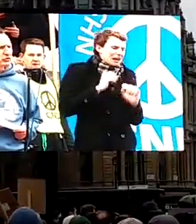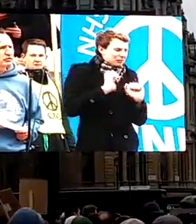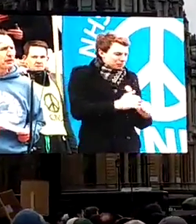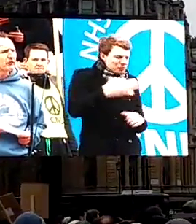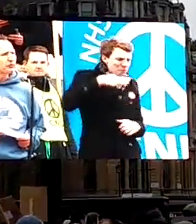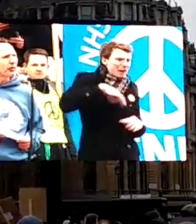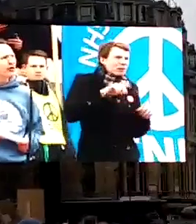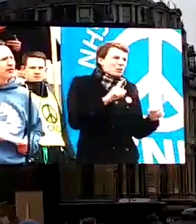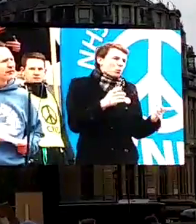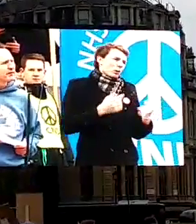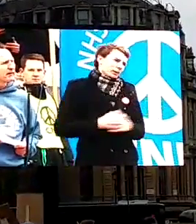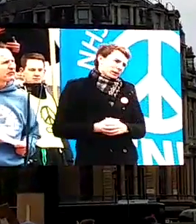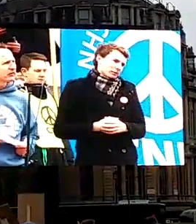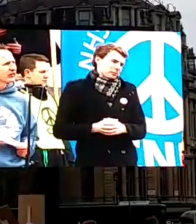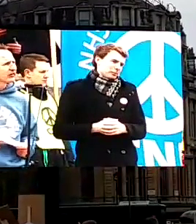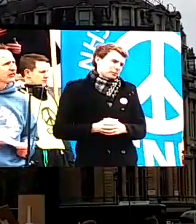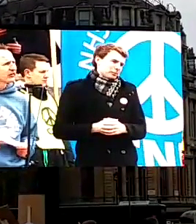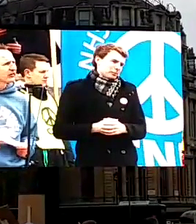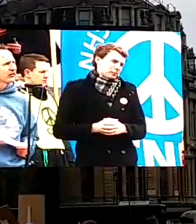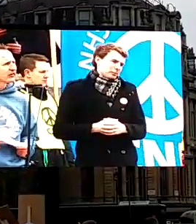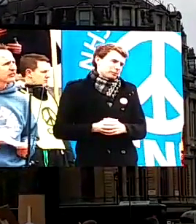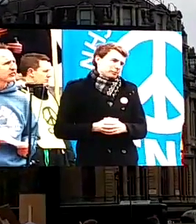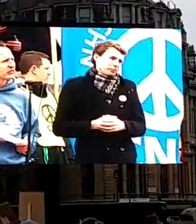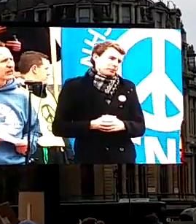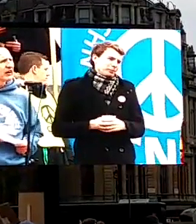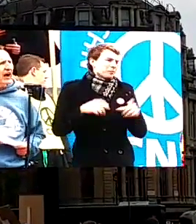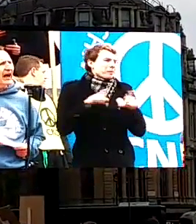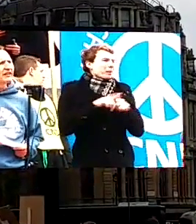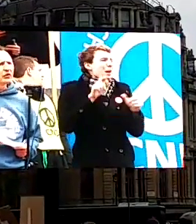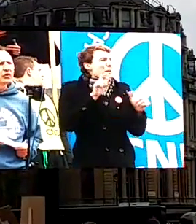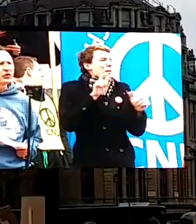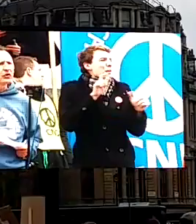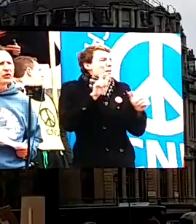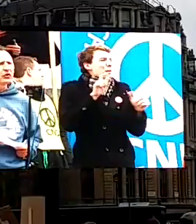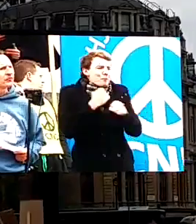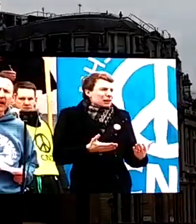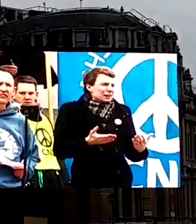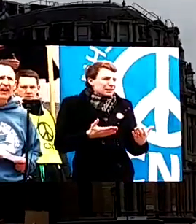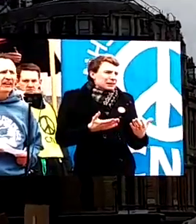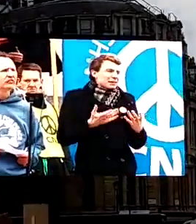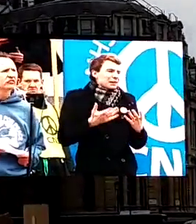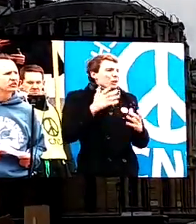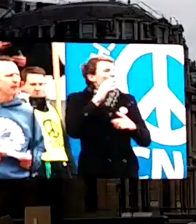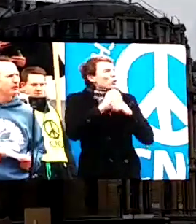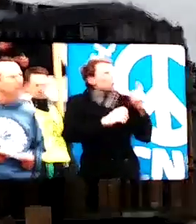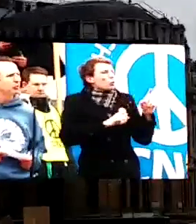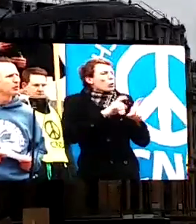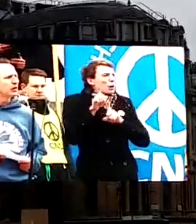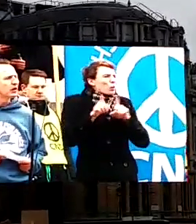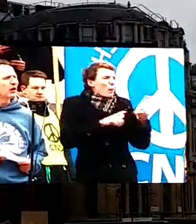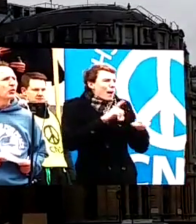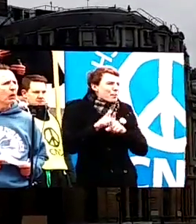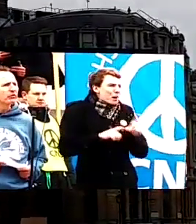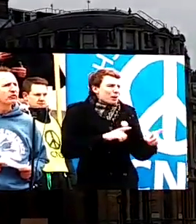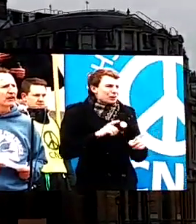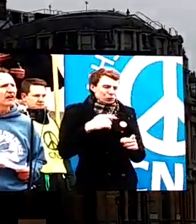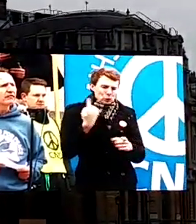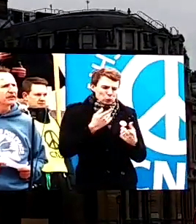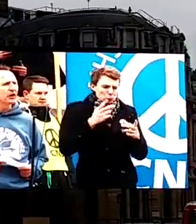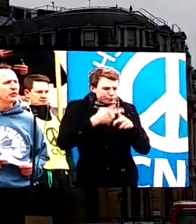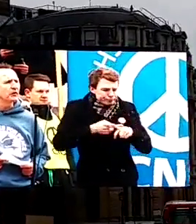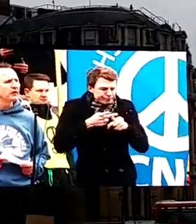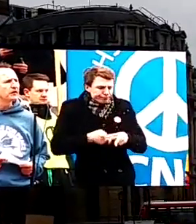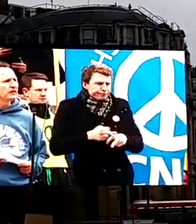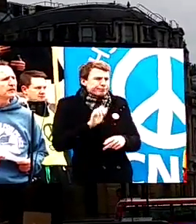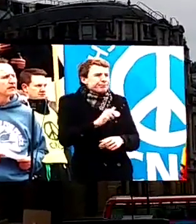And for those responsible for the maintenance and or the government has at its disposal, what's in